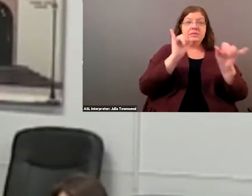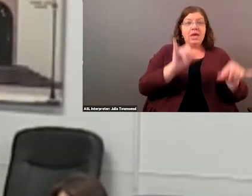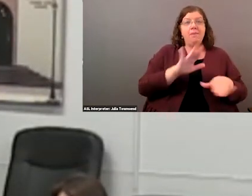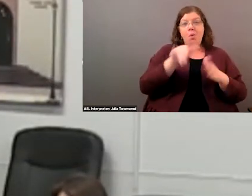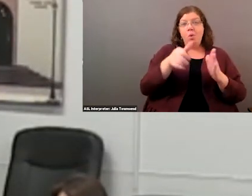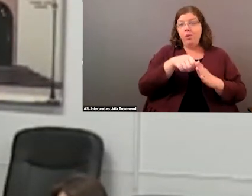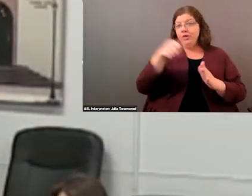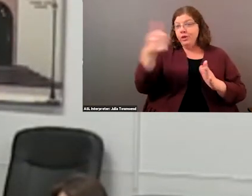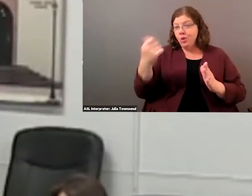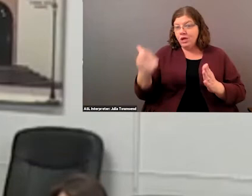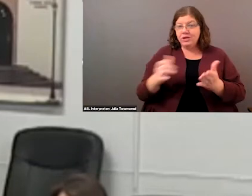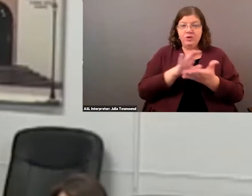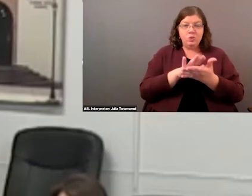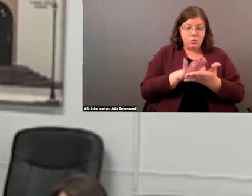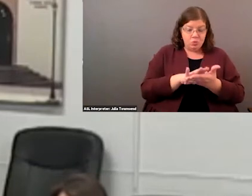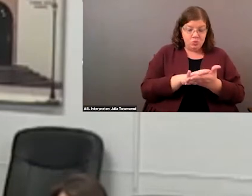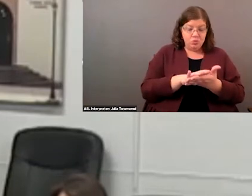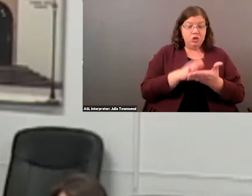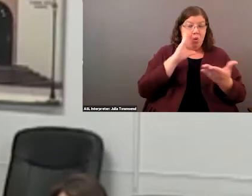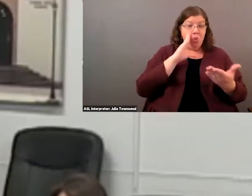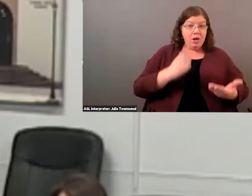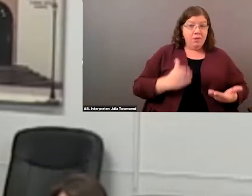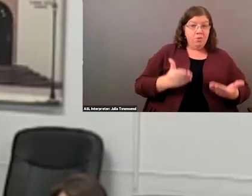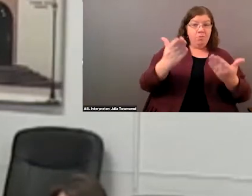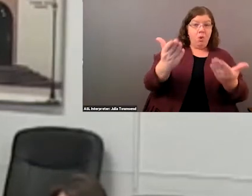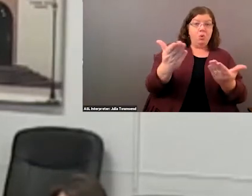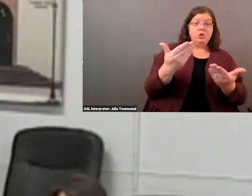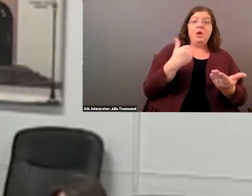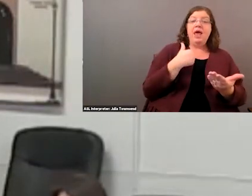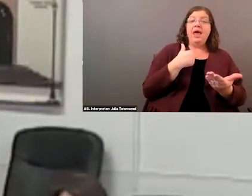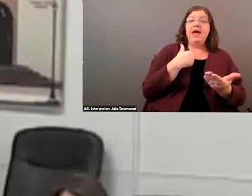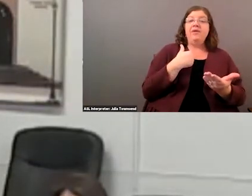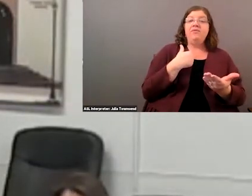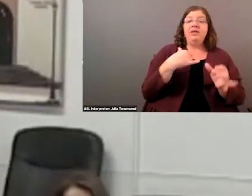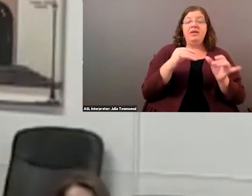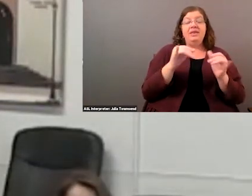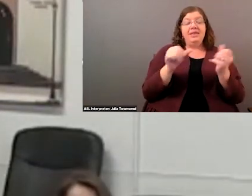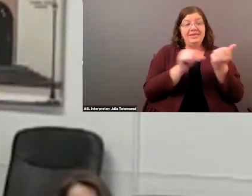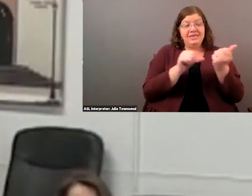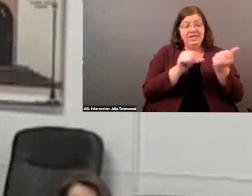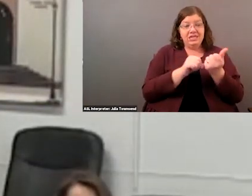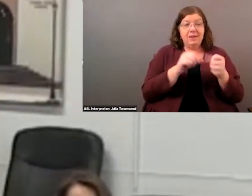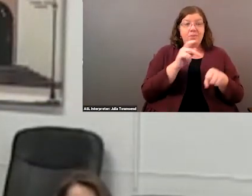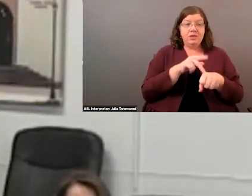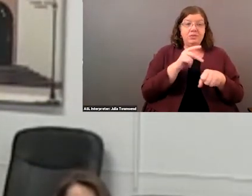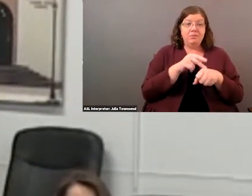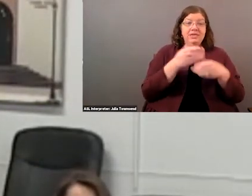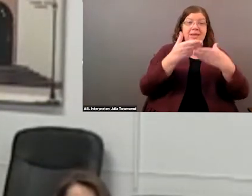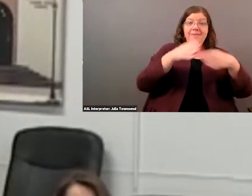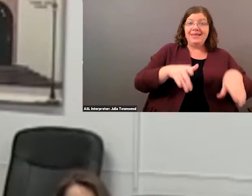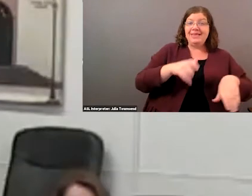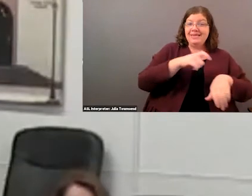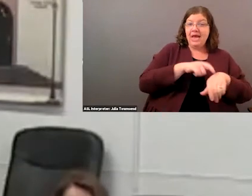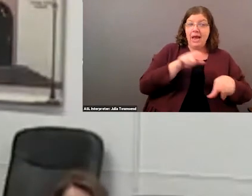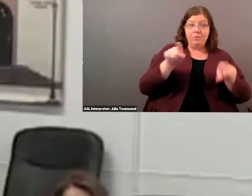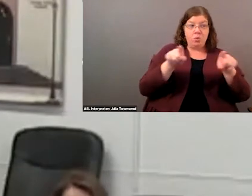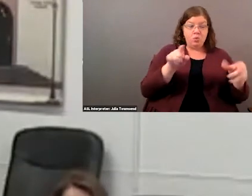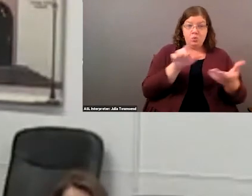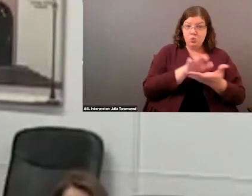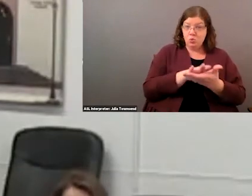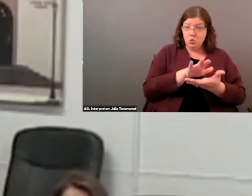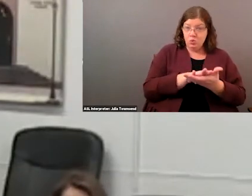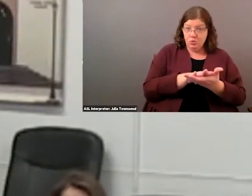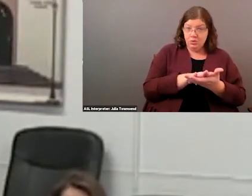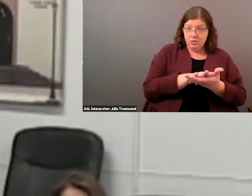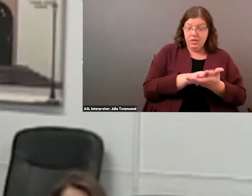assistant principal split their time between the schools and allow them to actually have the support that the other schools